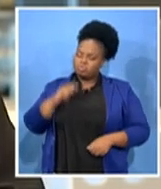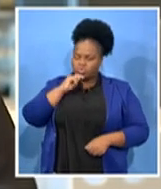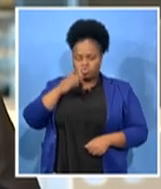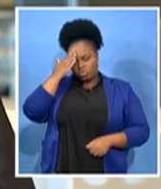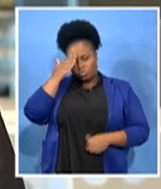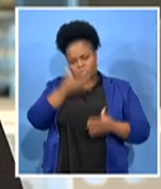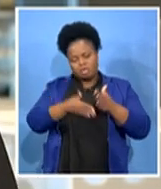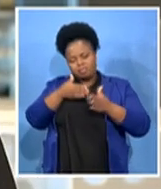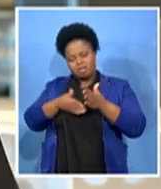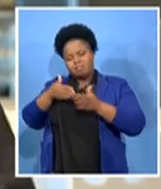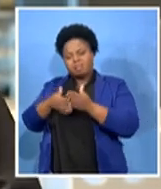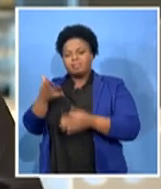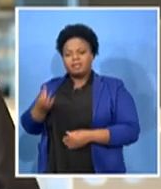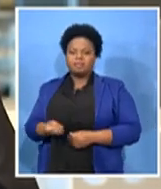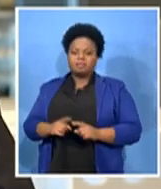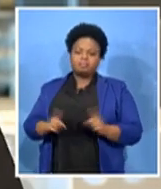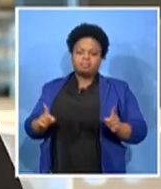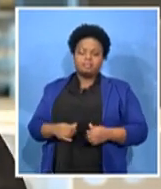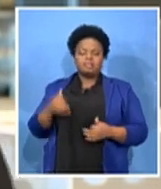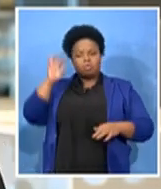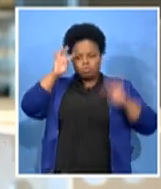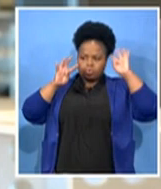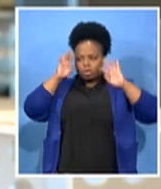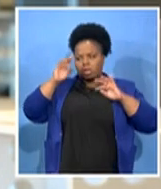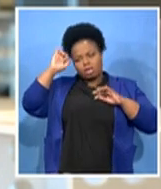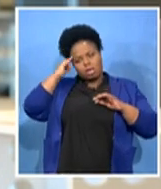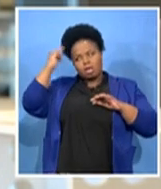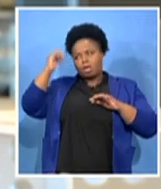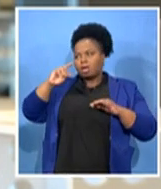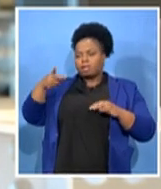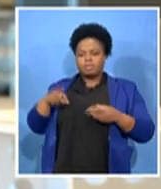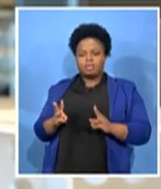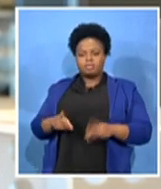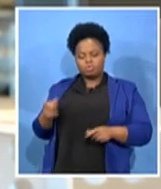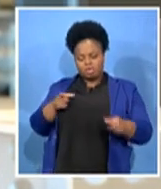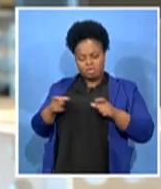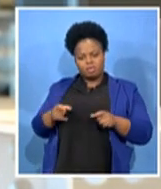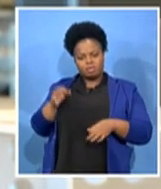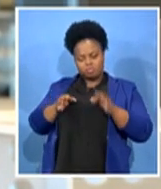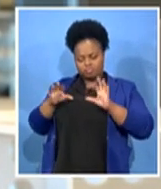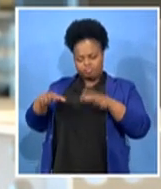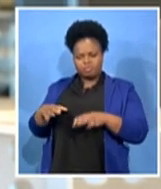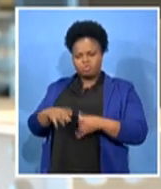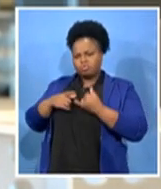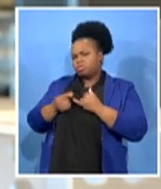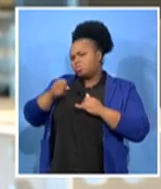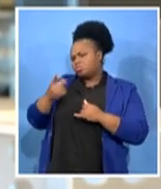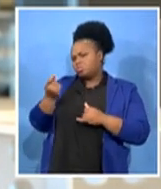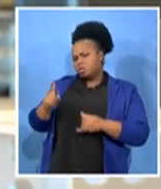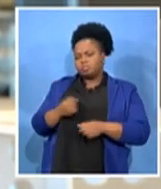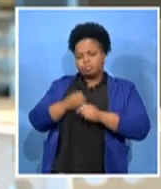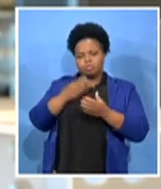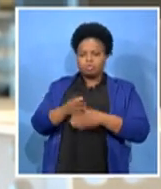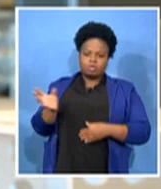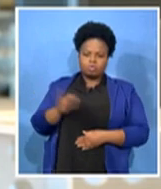of innovative ways as the governing party are they embarking on to make sure that none of those, all you simply do,